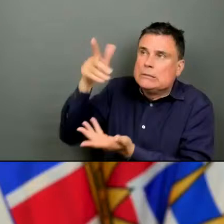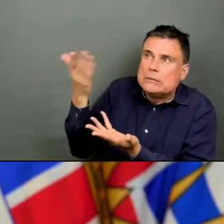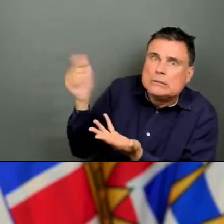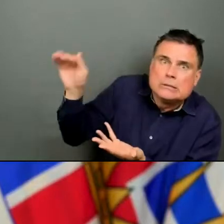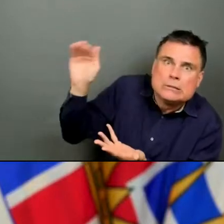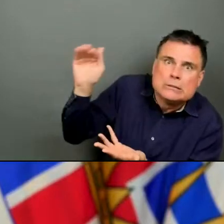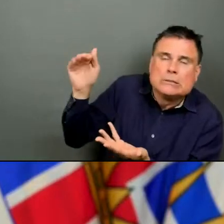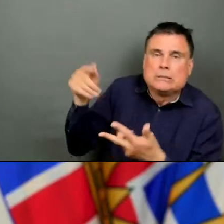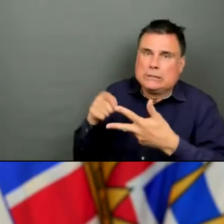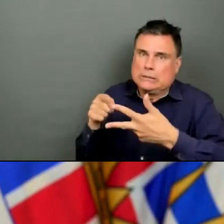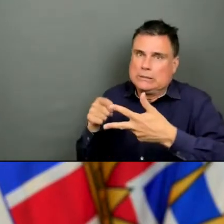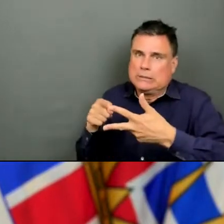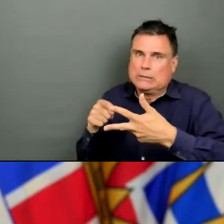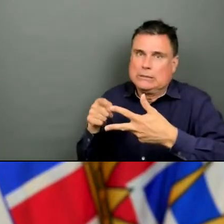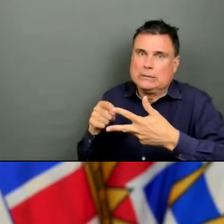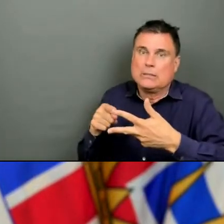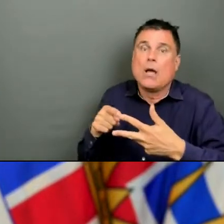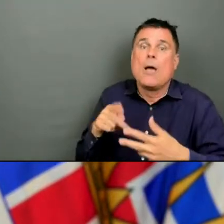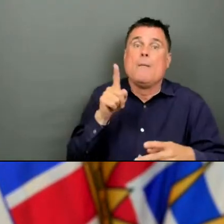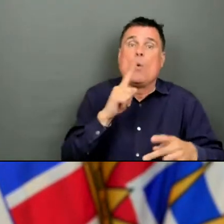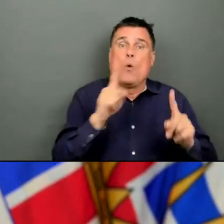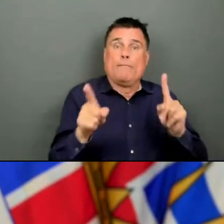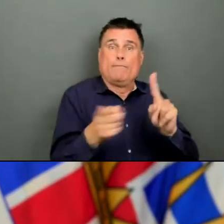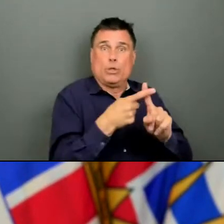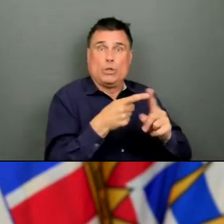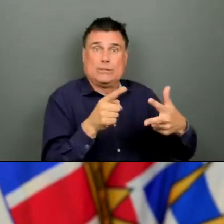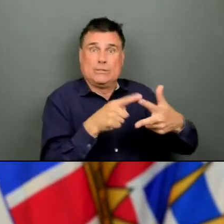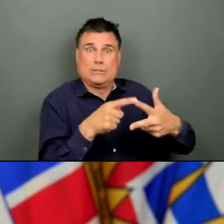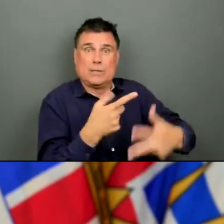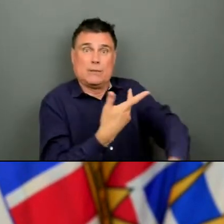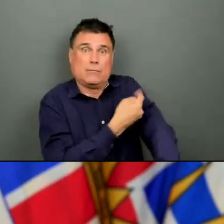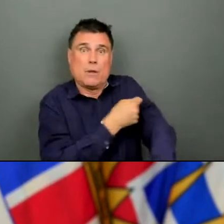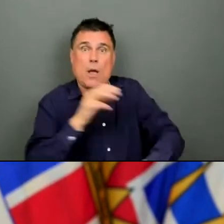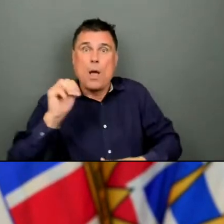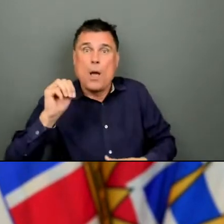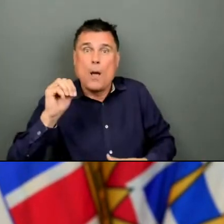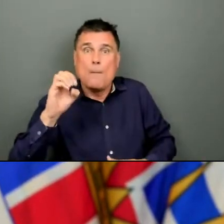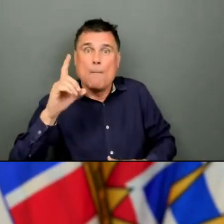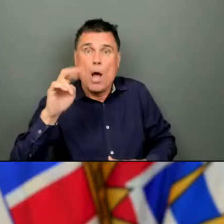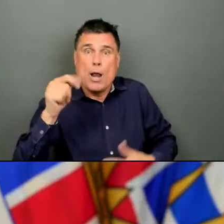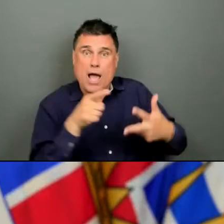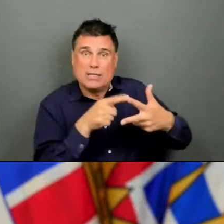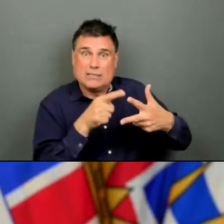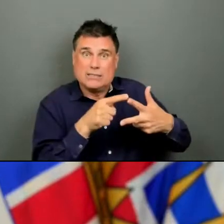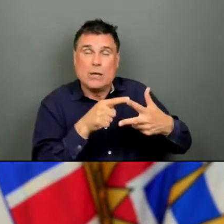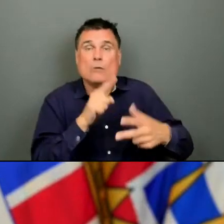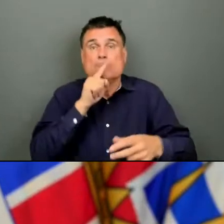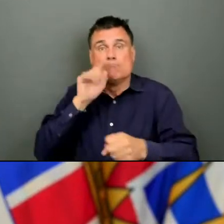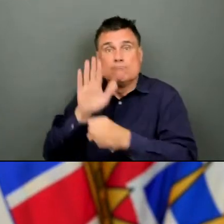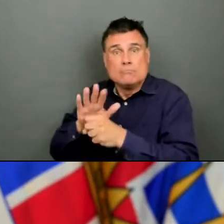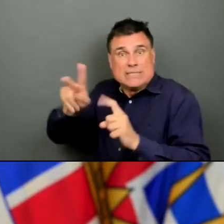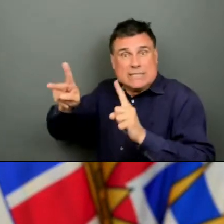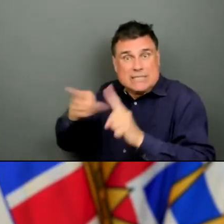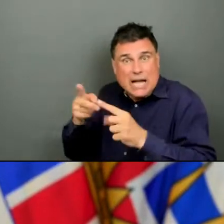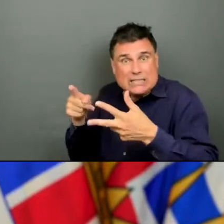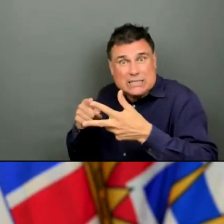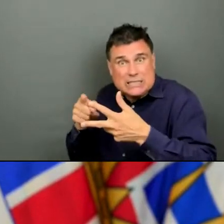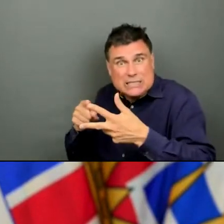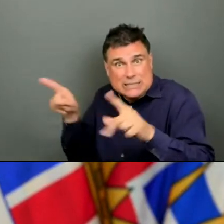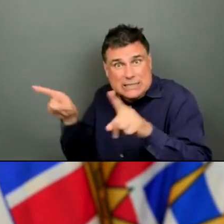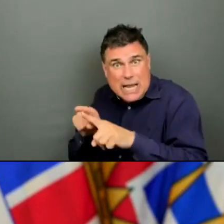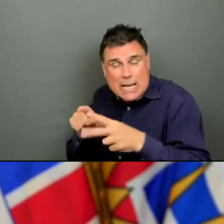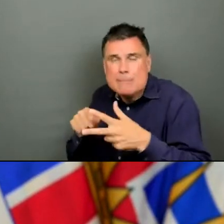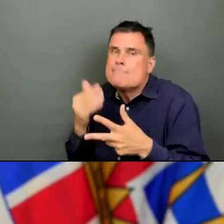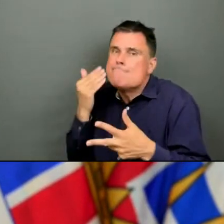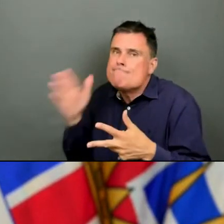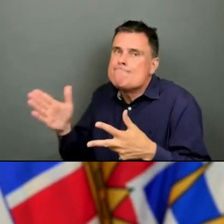Moderna first to be sure that they're getting Moderna, but it should be easier. We're